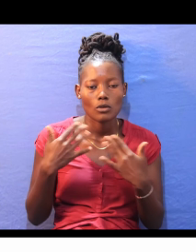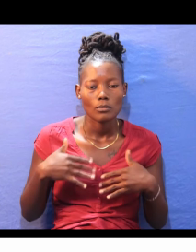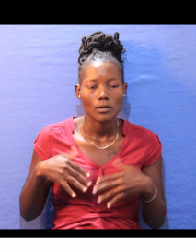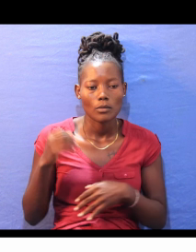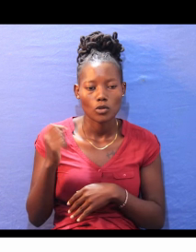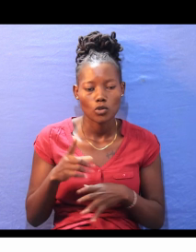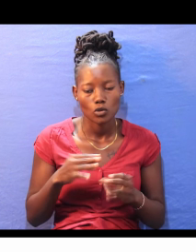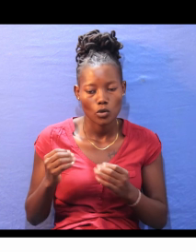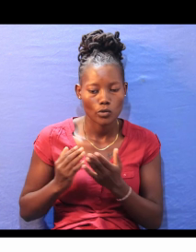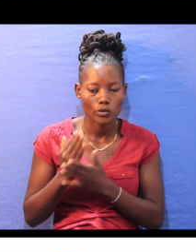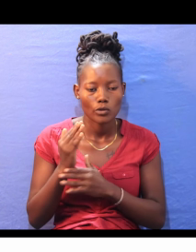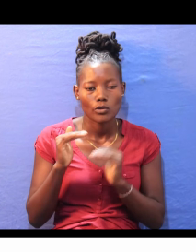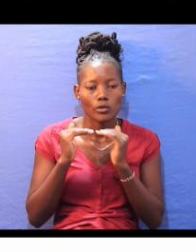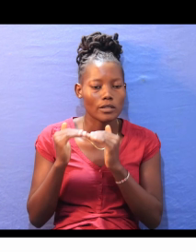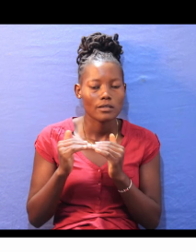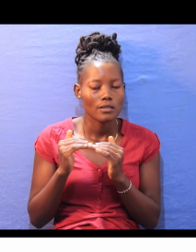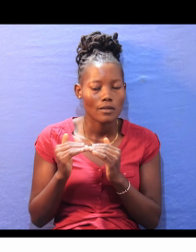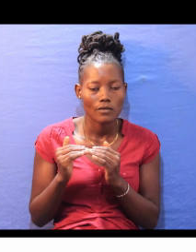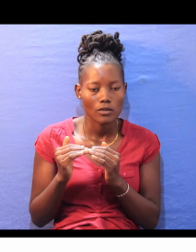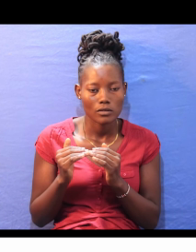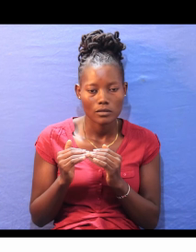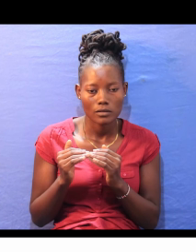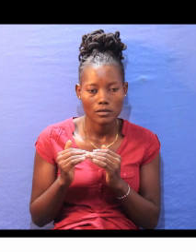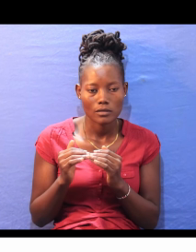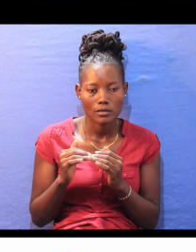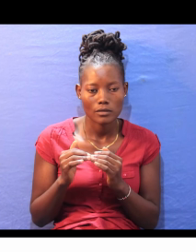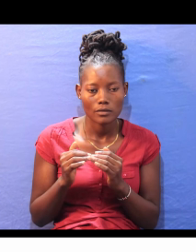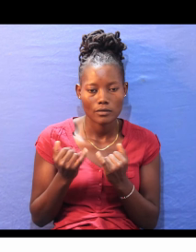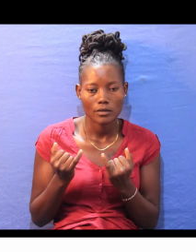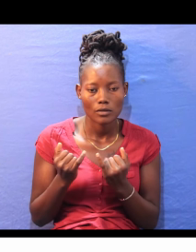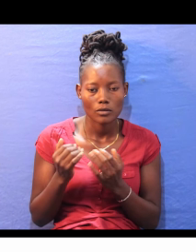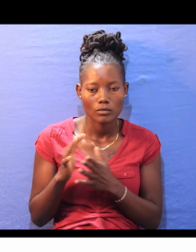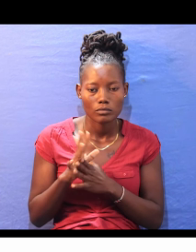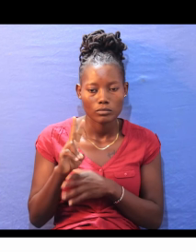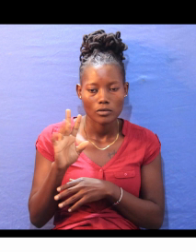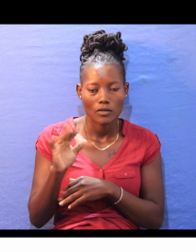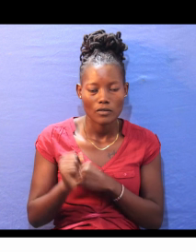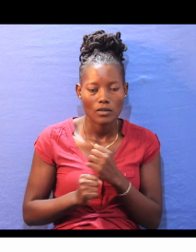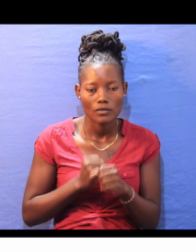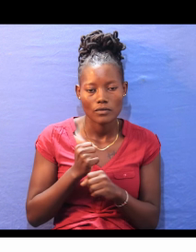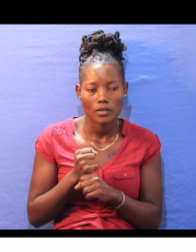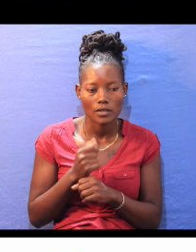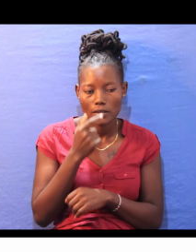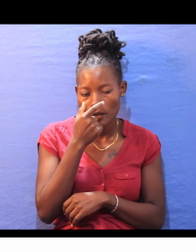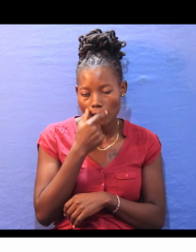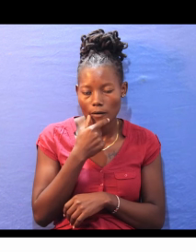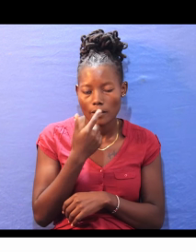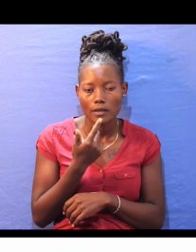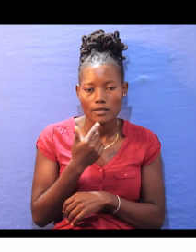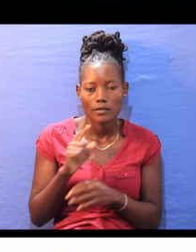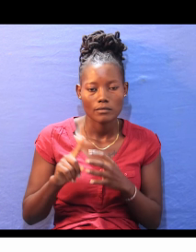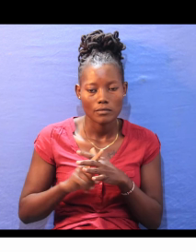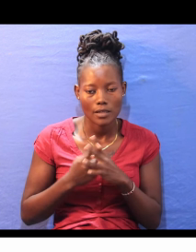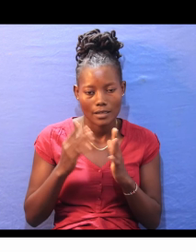go through these stages. So even if we have somebody come in who is 20, 25 years old, they're going to be a beginner if